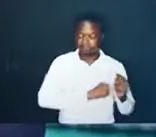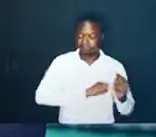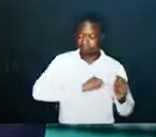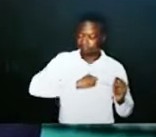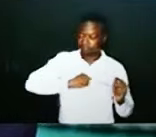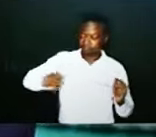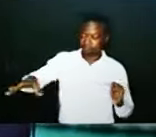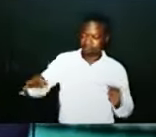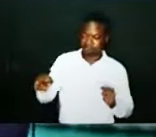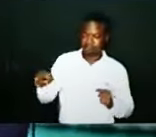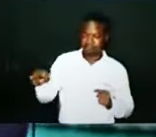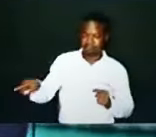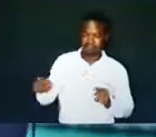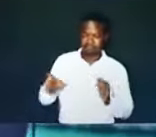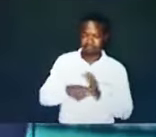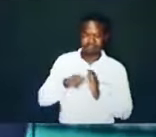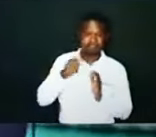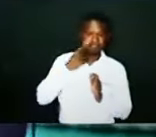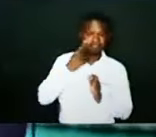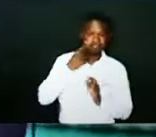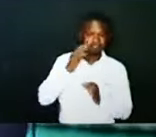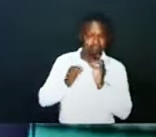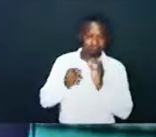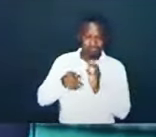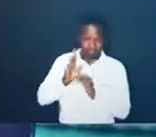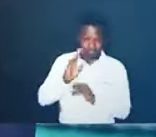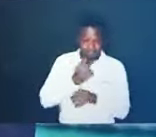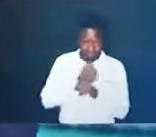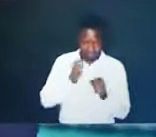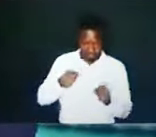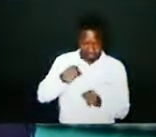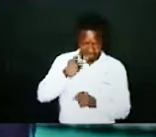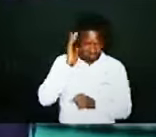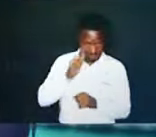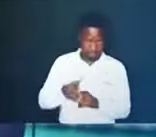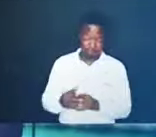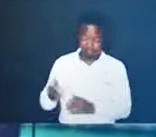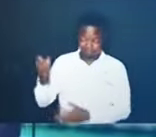God will rescue you from my hands.